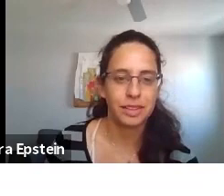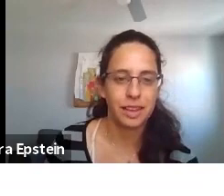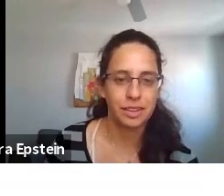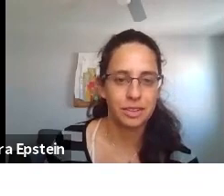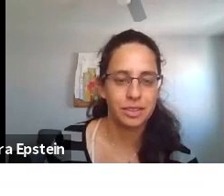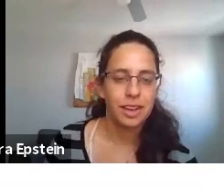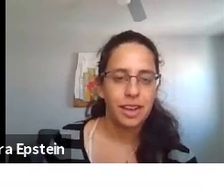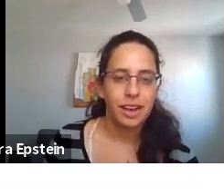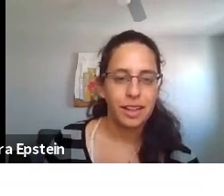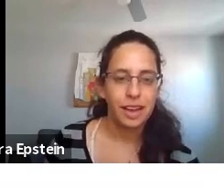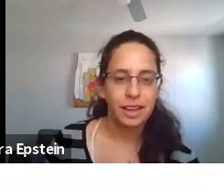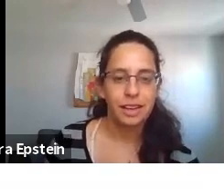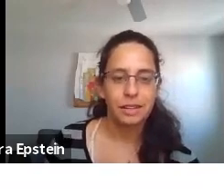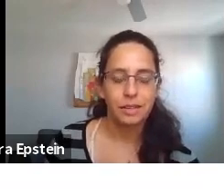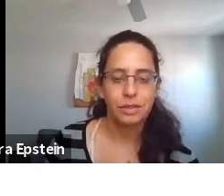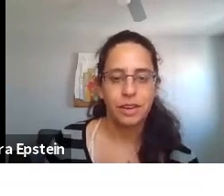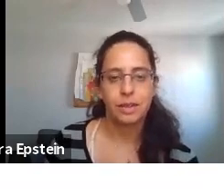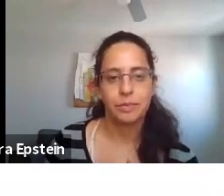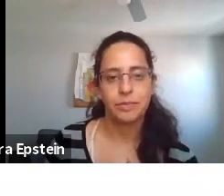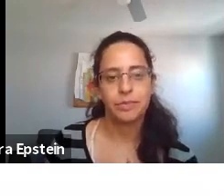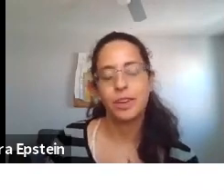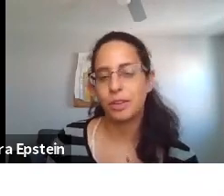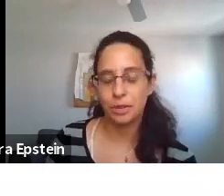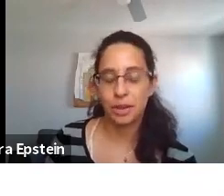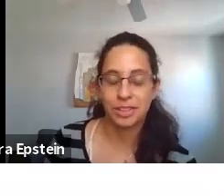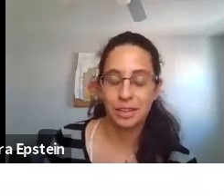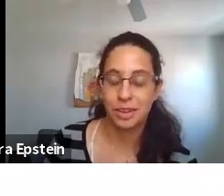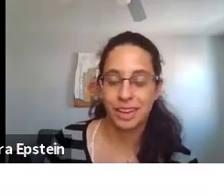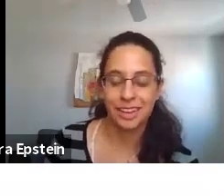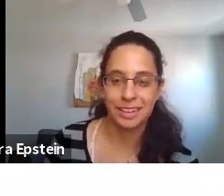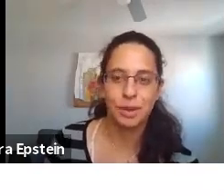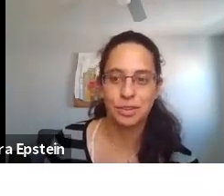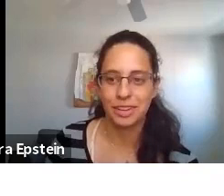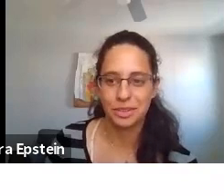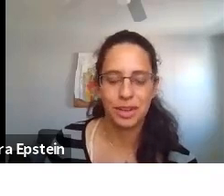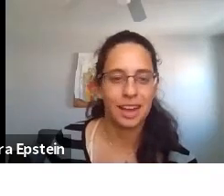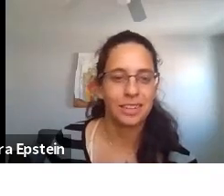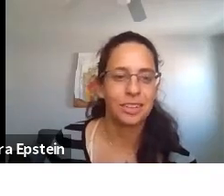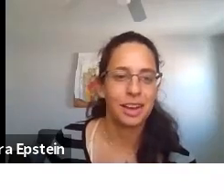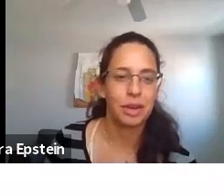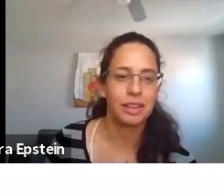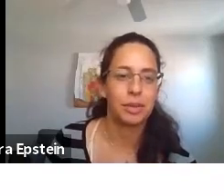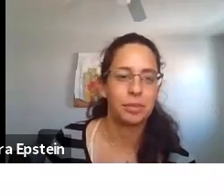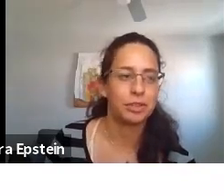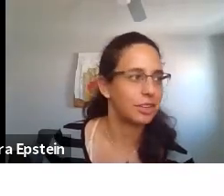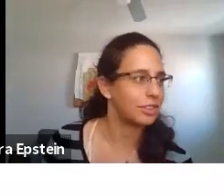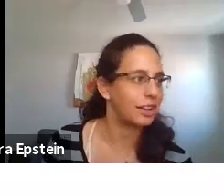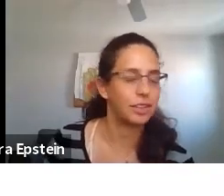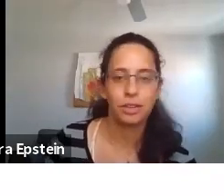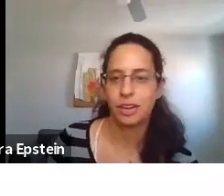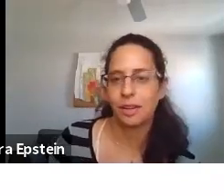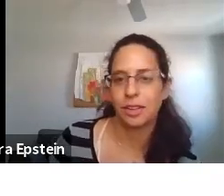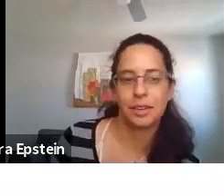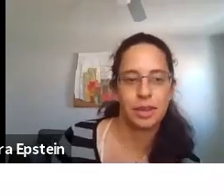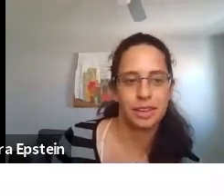Like Emily said, there's a lot of new information every day, especially this week, actually, coming out about booster